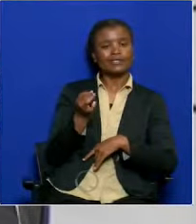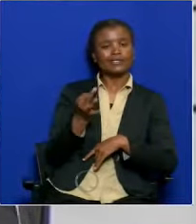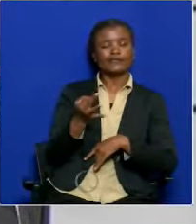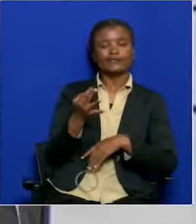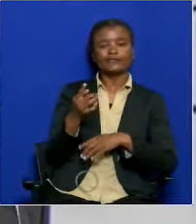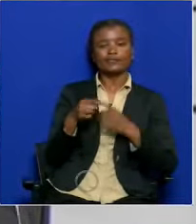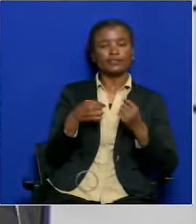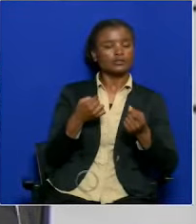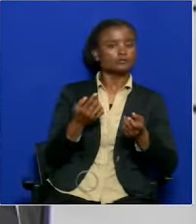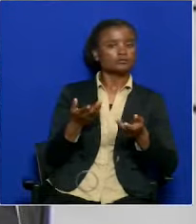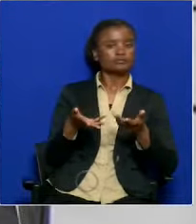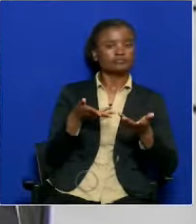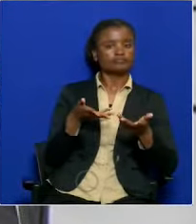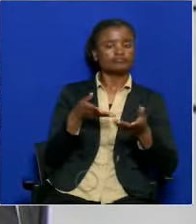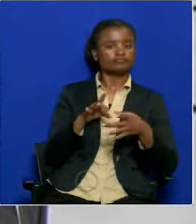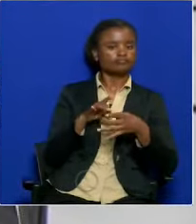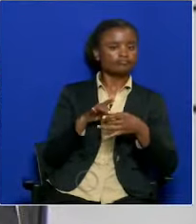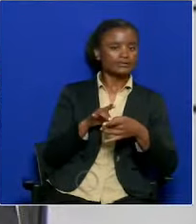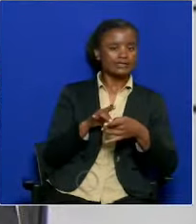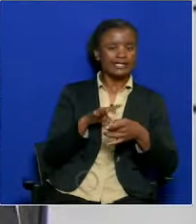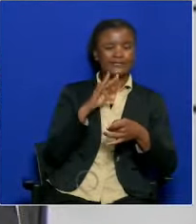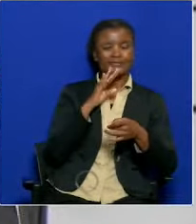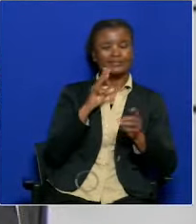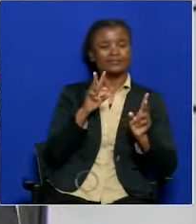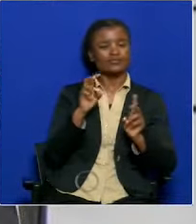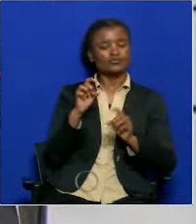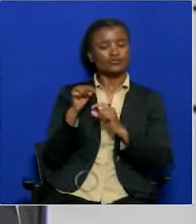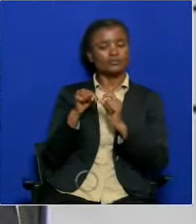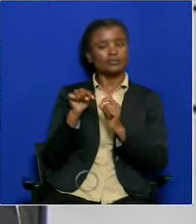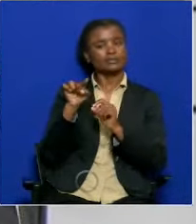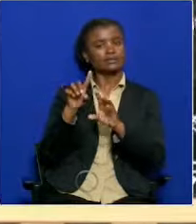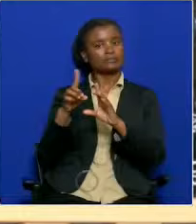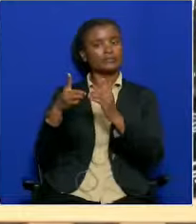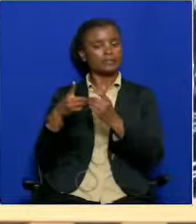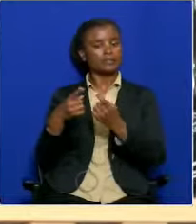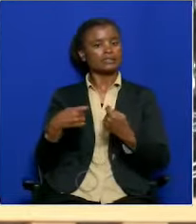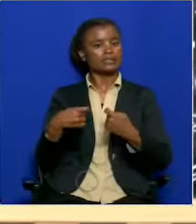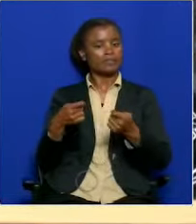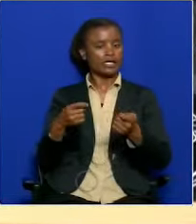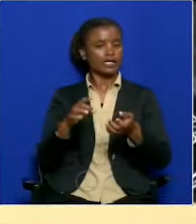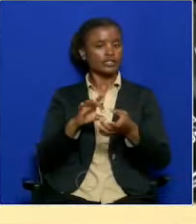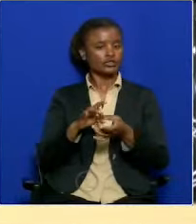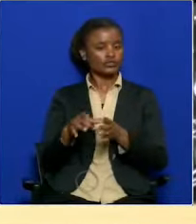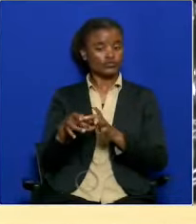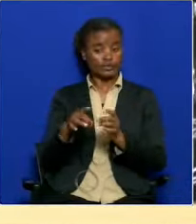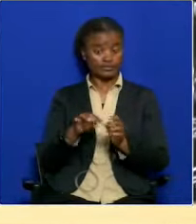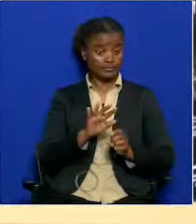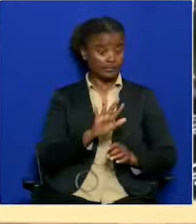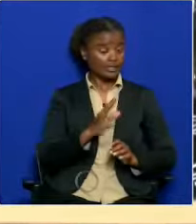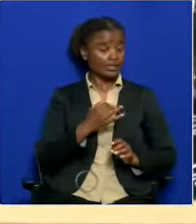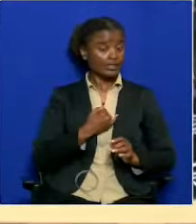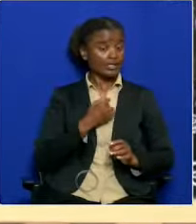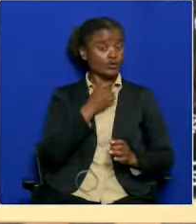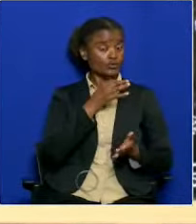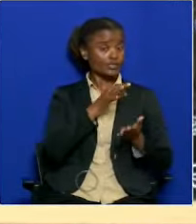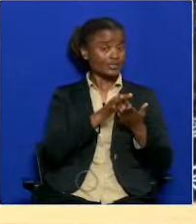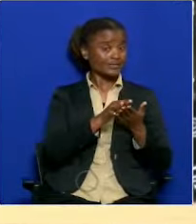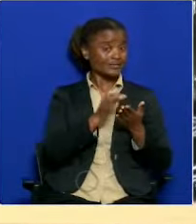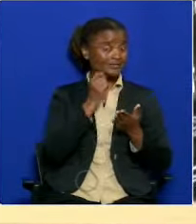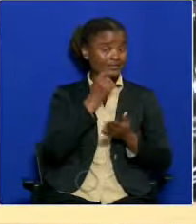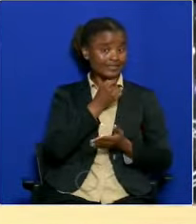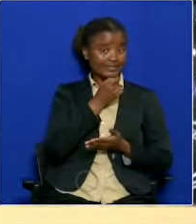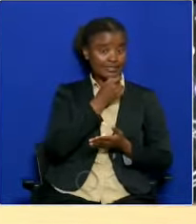who are in supply chain and so forth. So for me, General, is your suggestion that there would be nothing wrong with taking money from